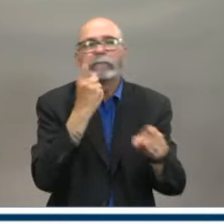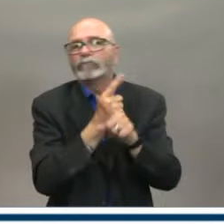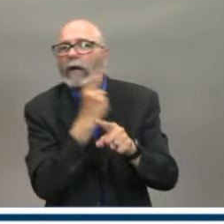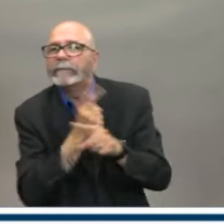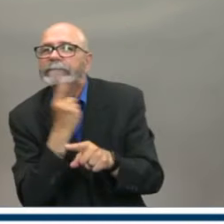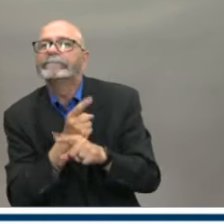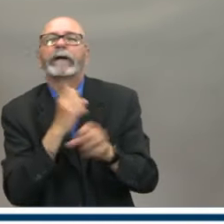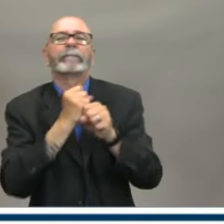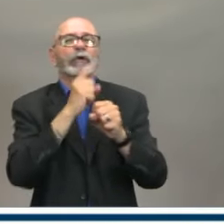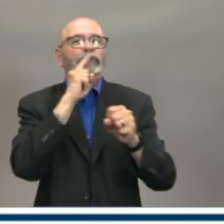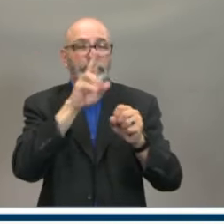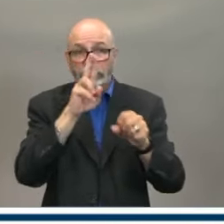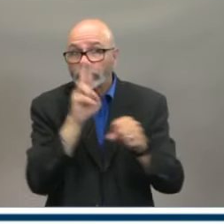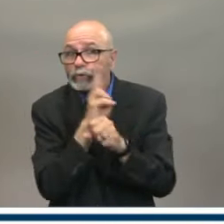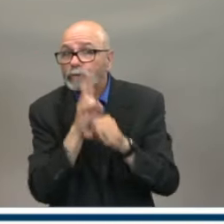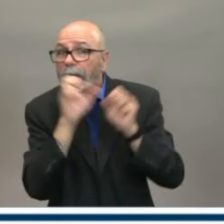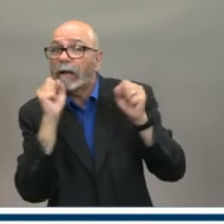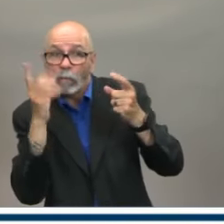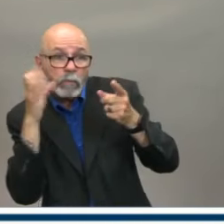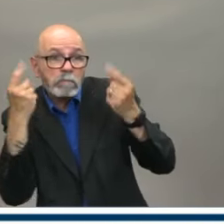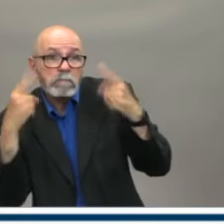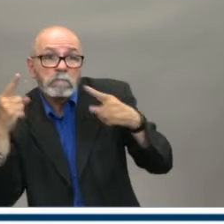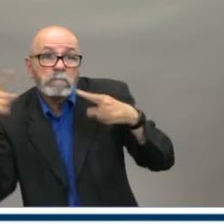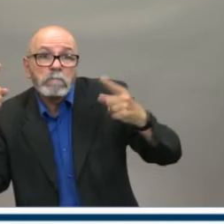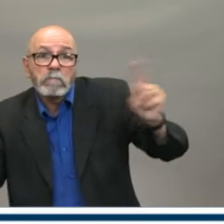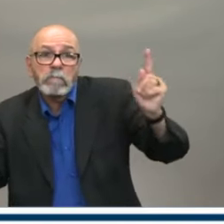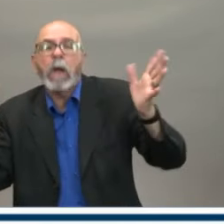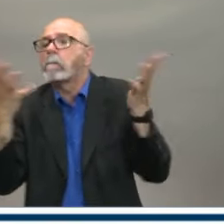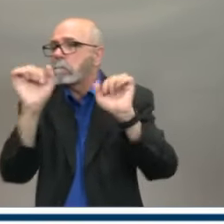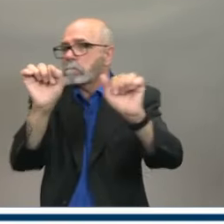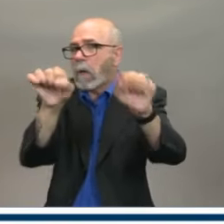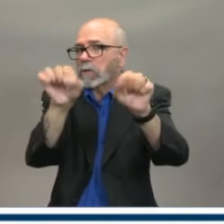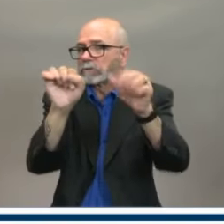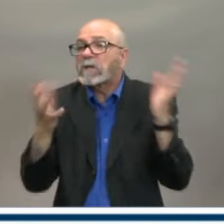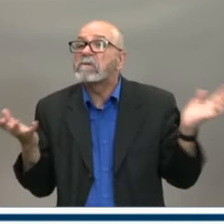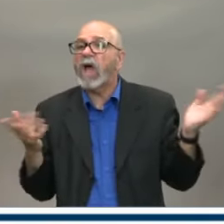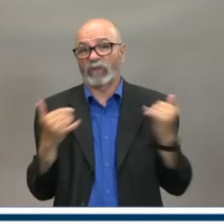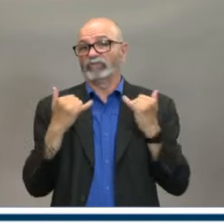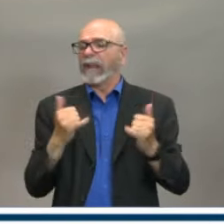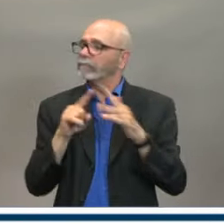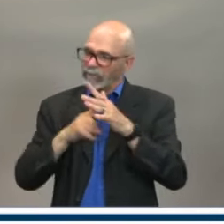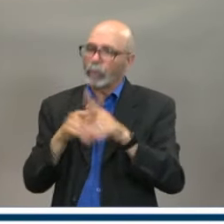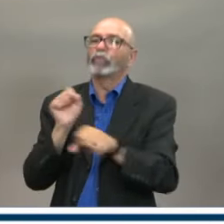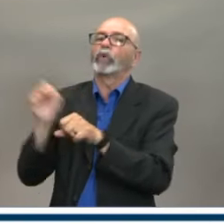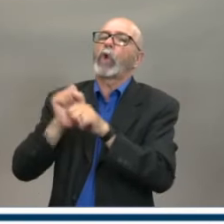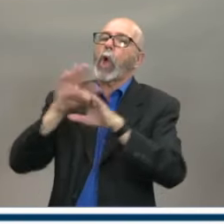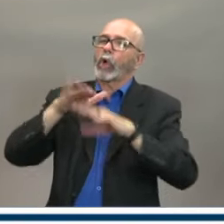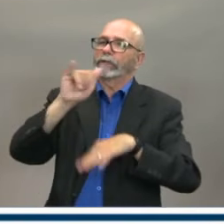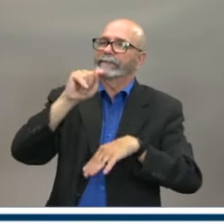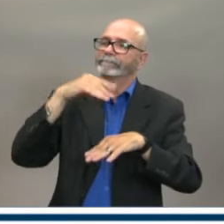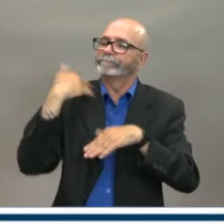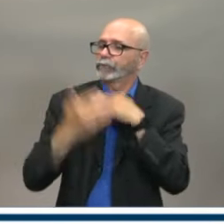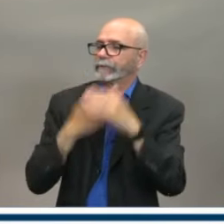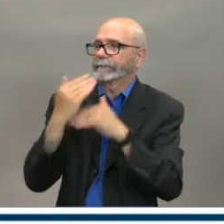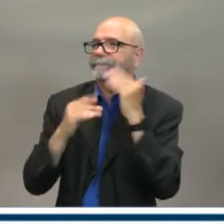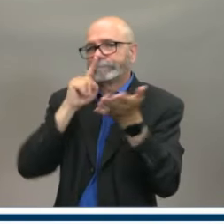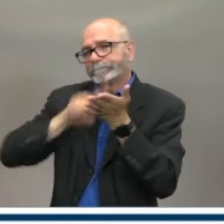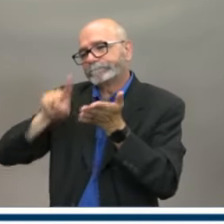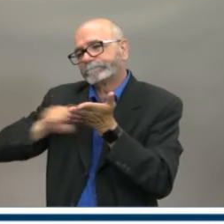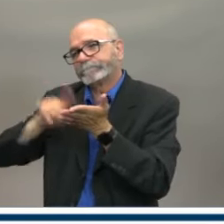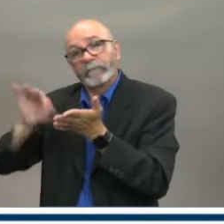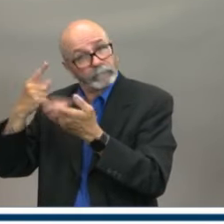use it on the front lines in healthcare. So we're in the process of doing that validation, is my understanding,